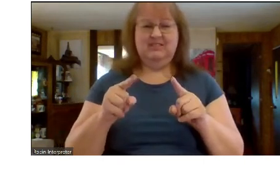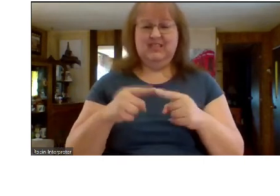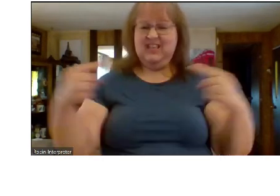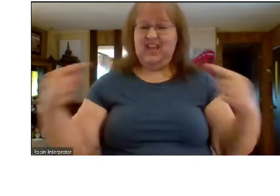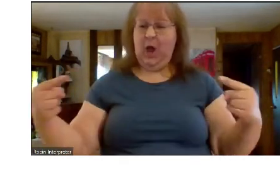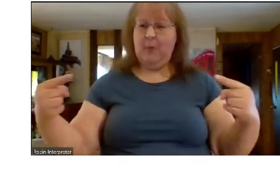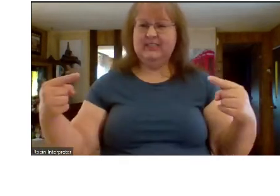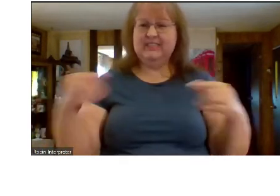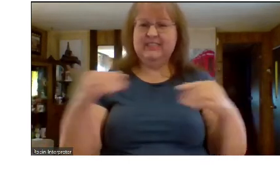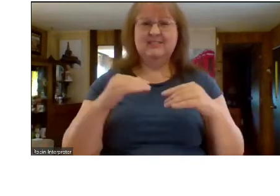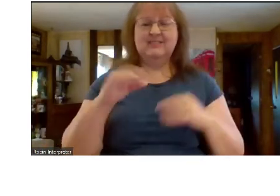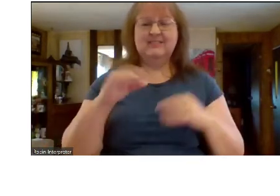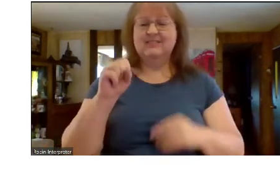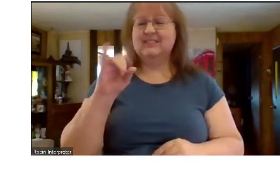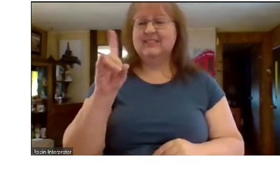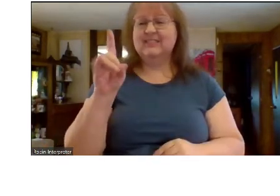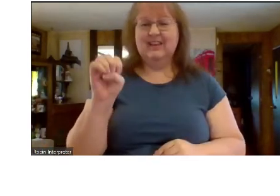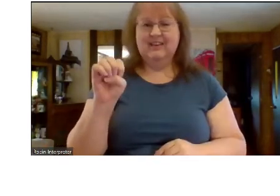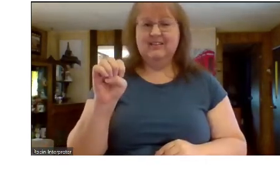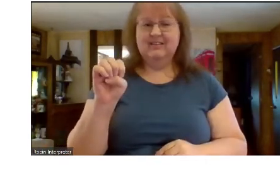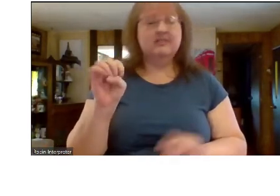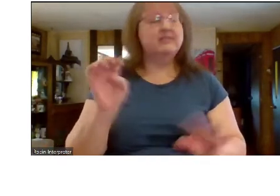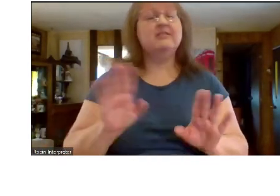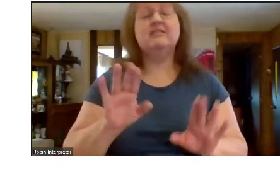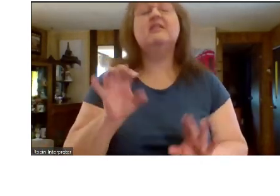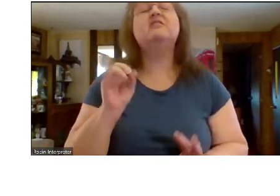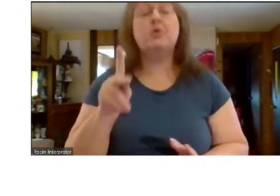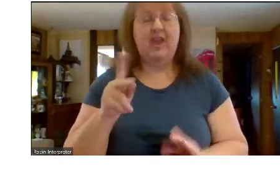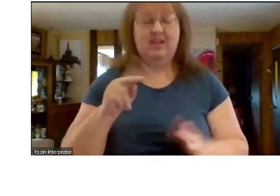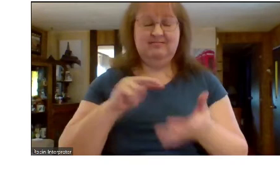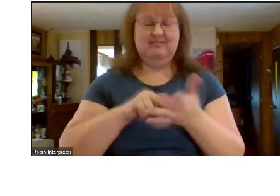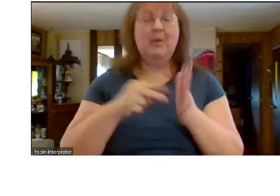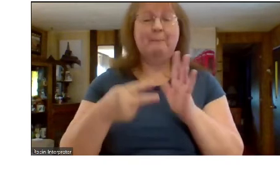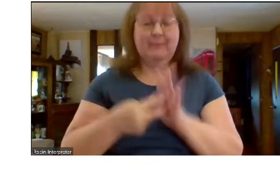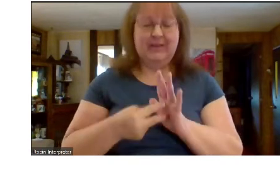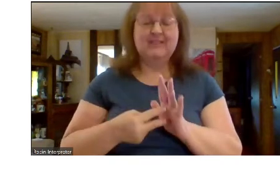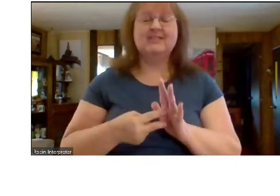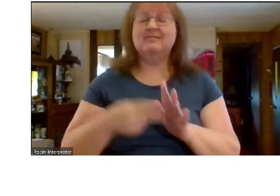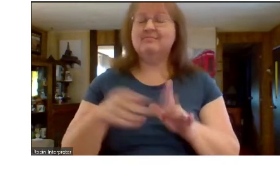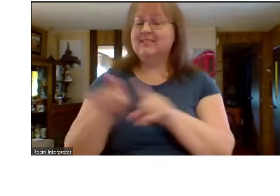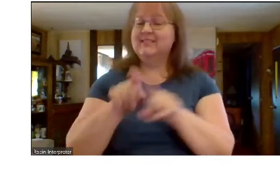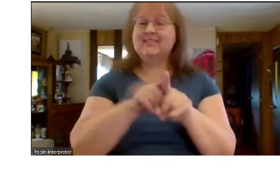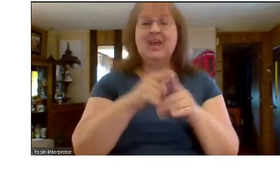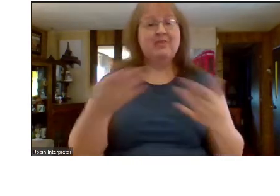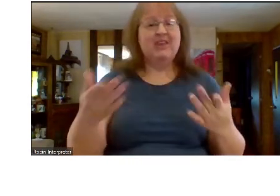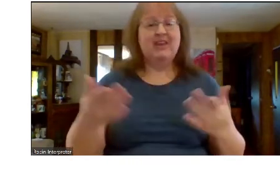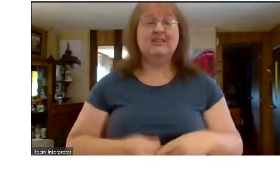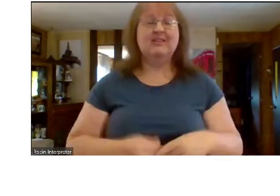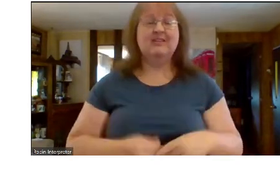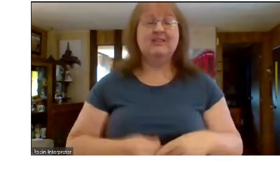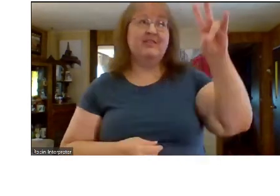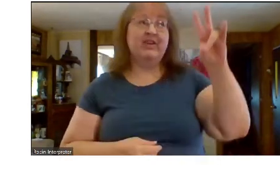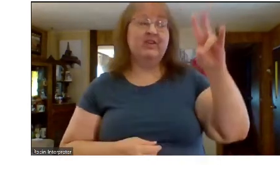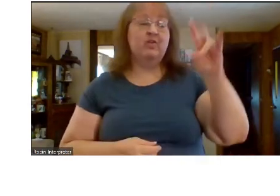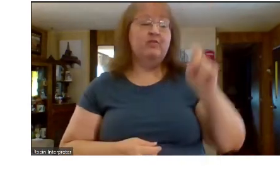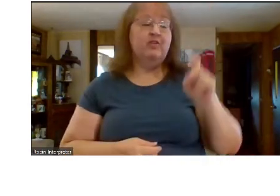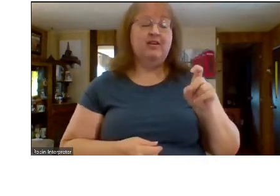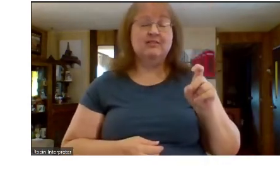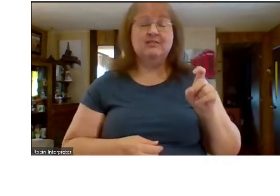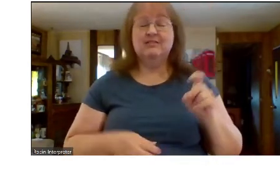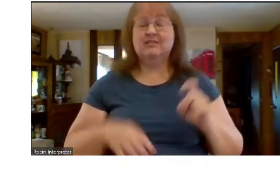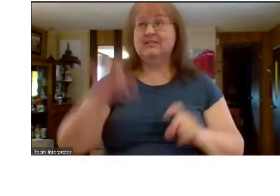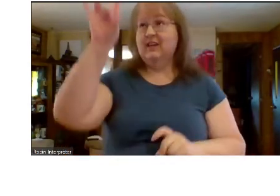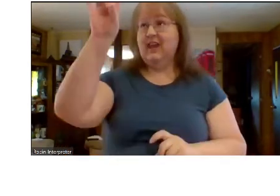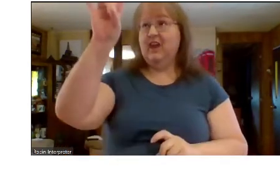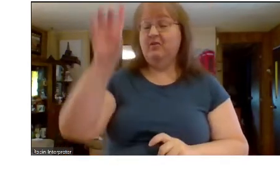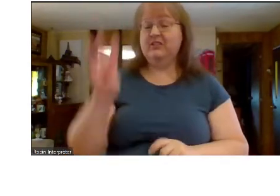one, except that they're on the other side of each other. That's okay. It still means the same thing.